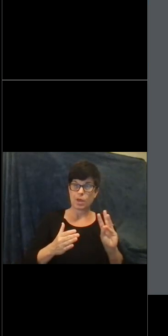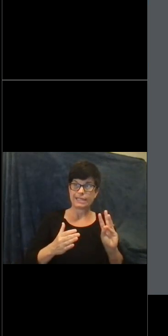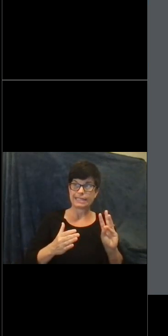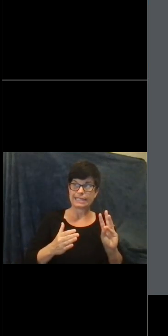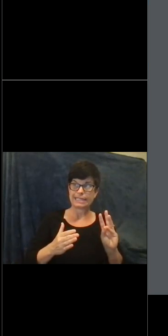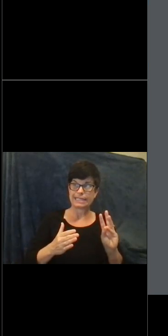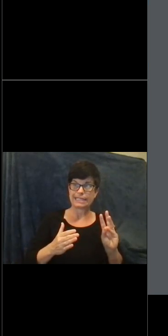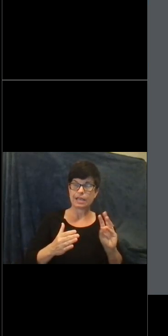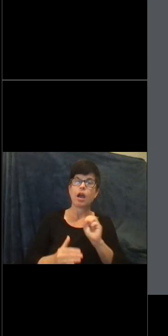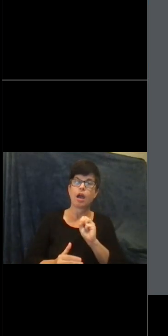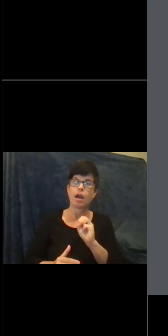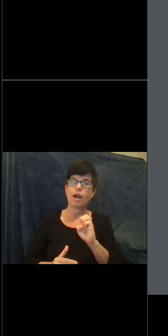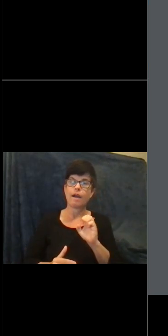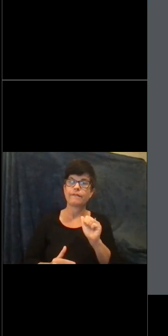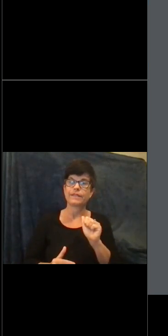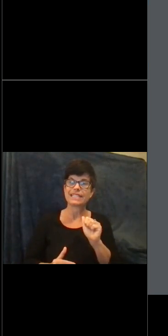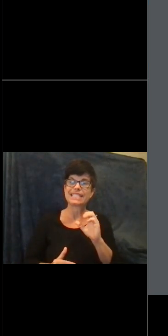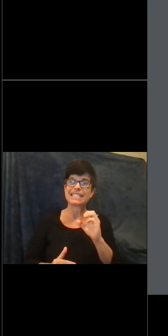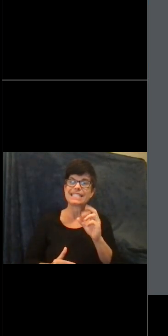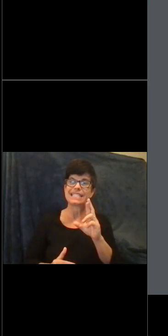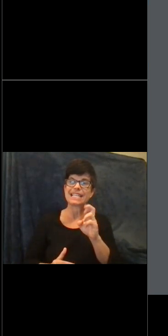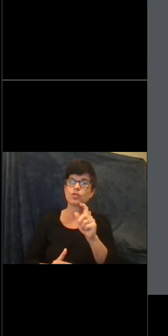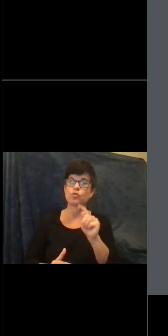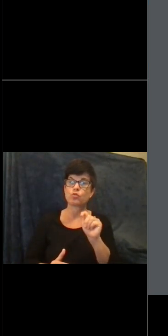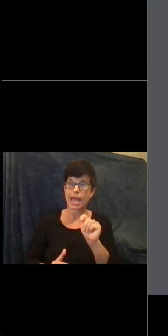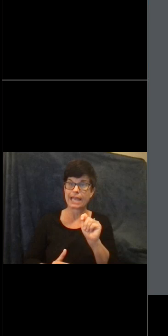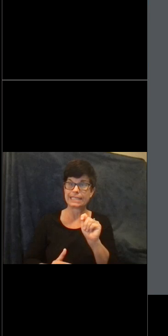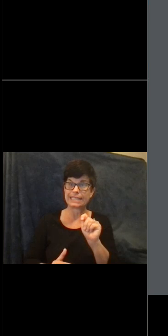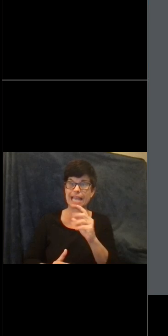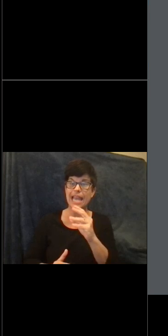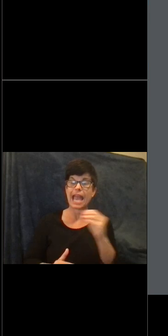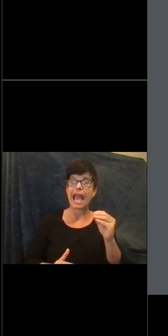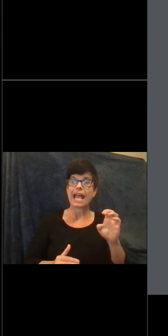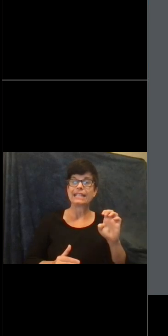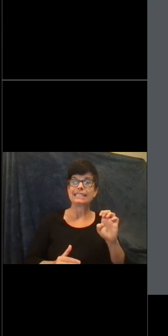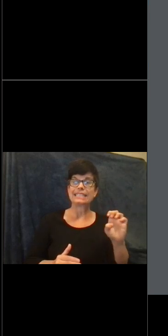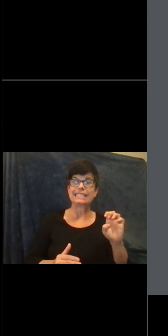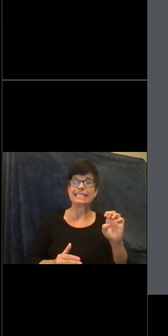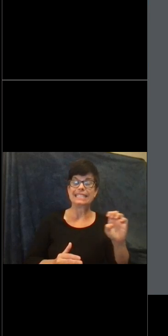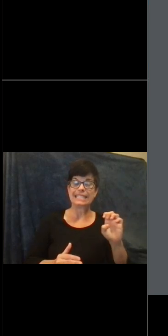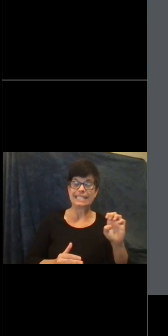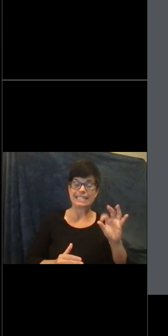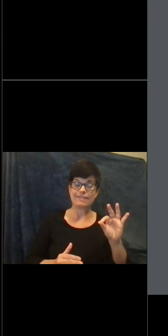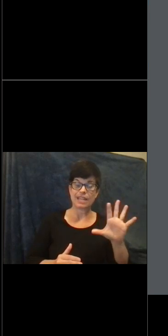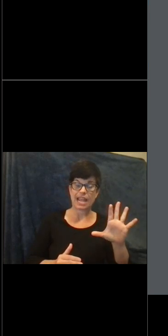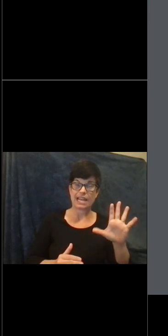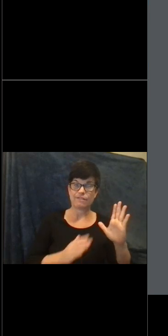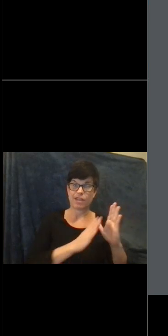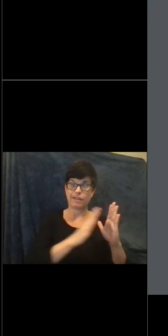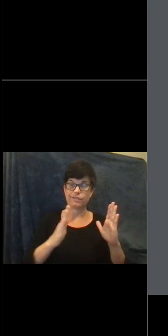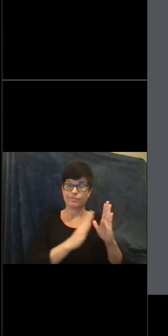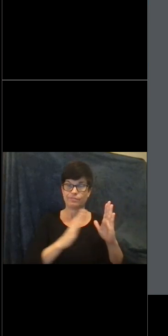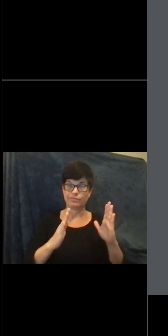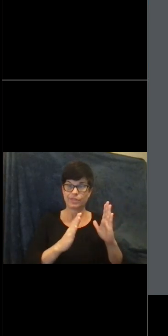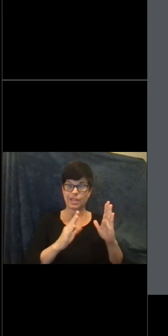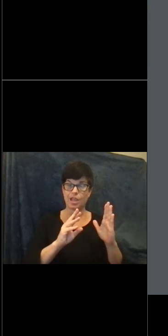west of Seacrest and east of I-95. Those are the prices that we've been seeing for the assemblages by private parties to the